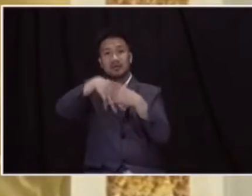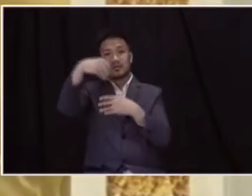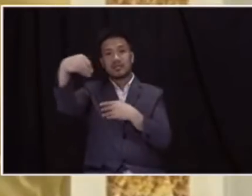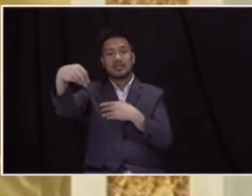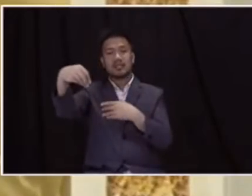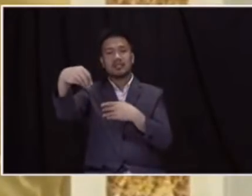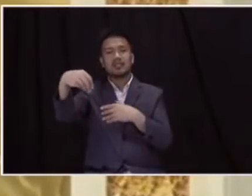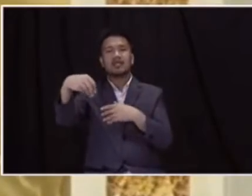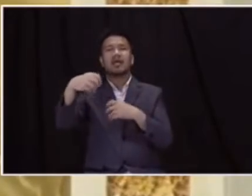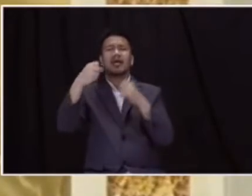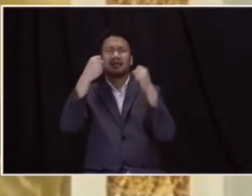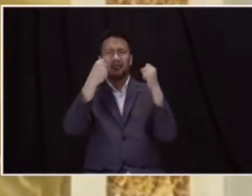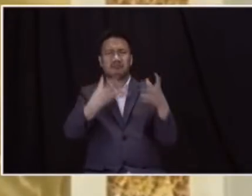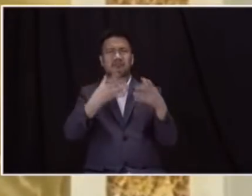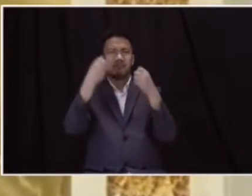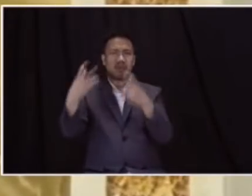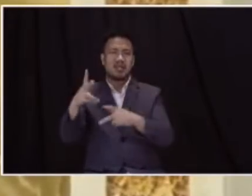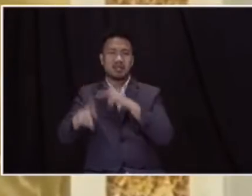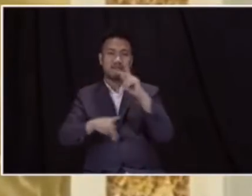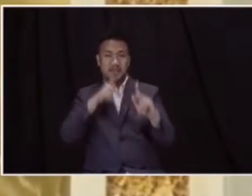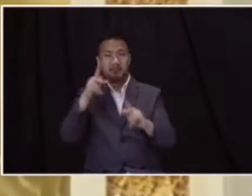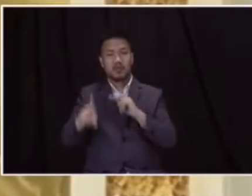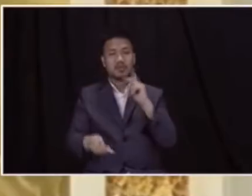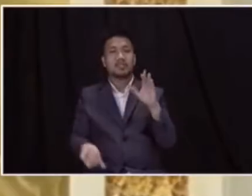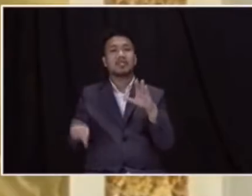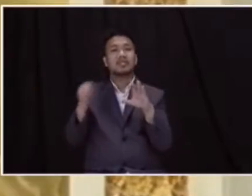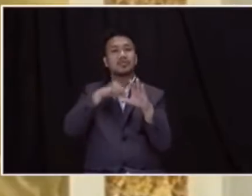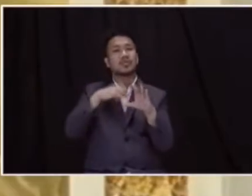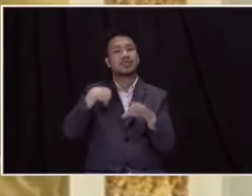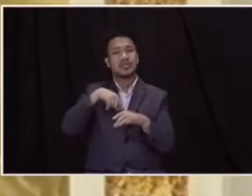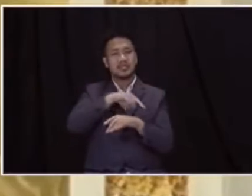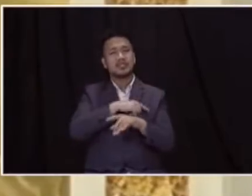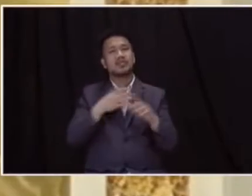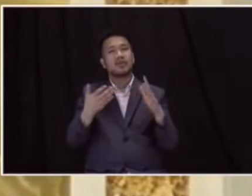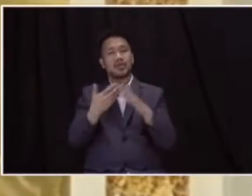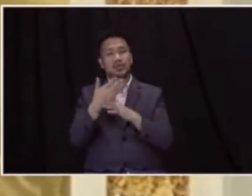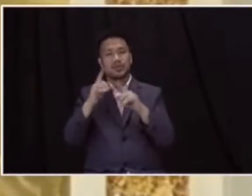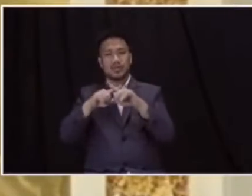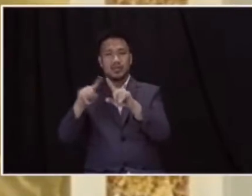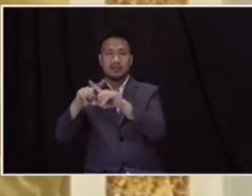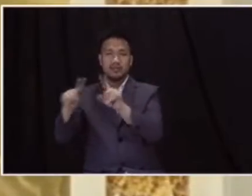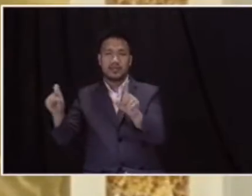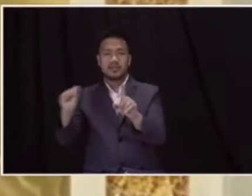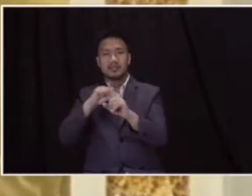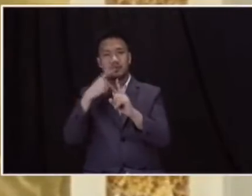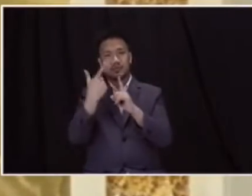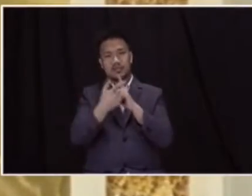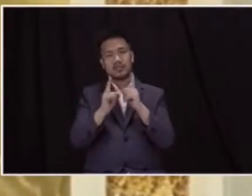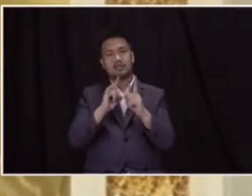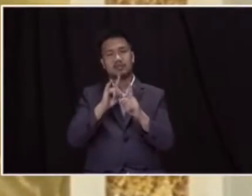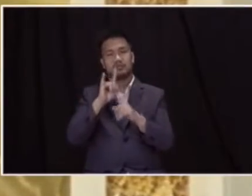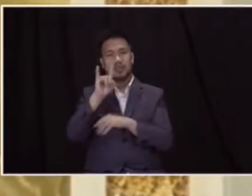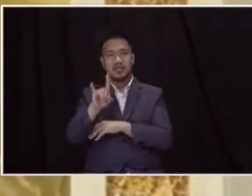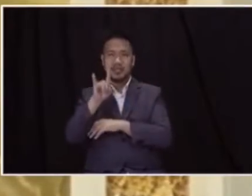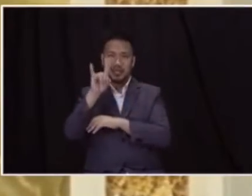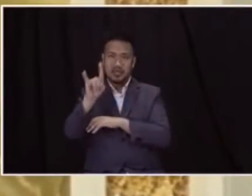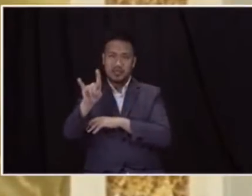the thousands who are joining us through various media